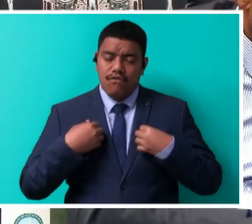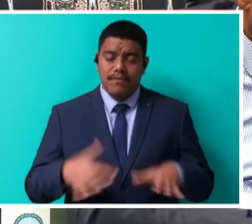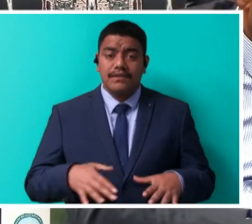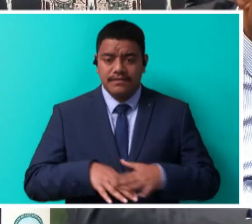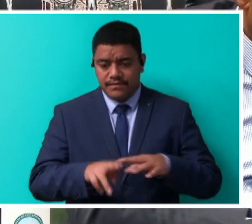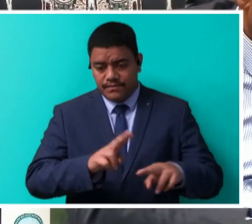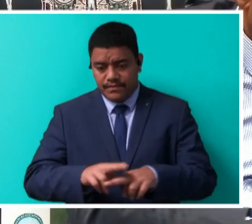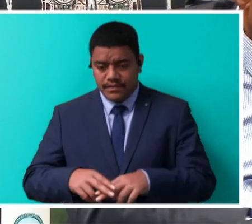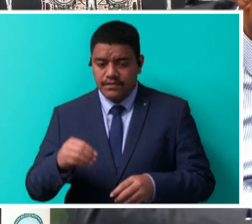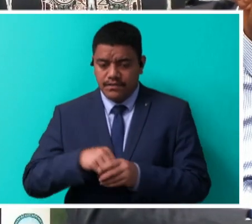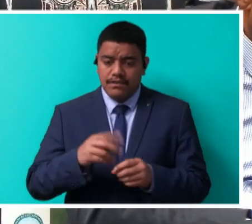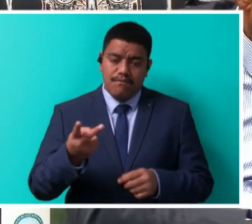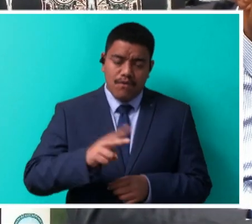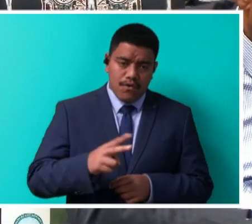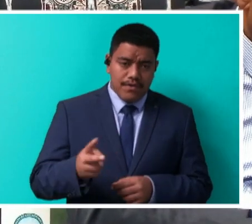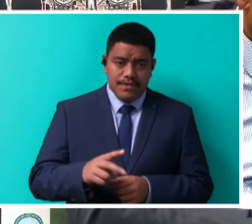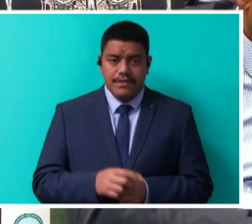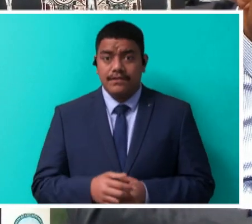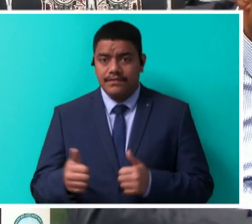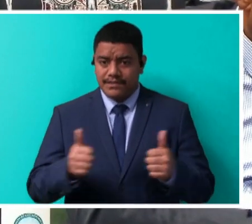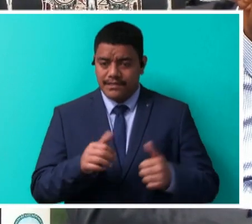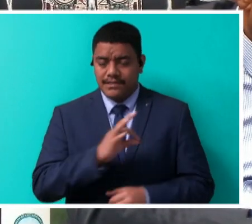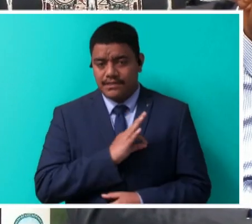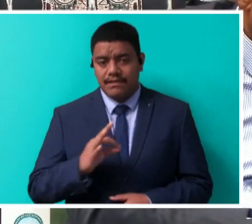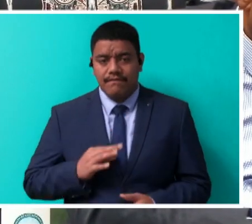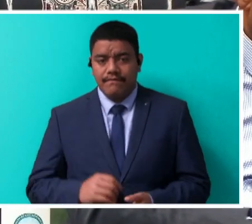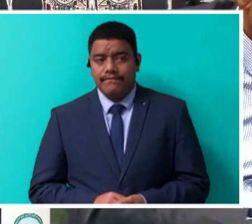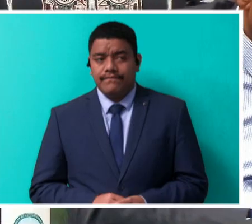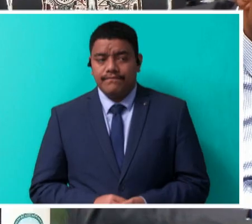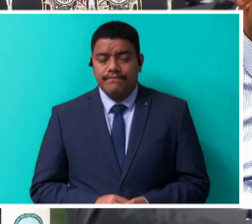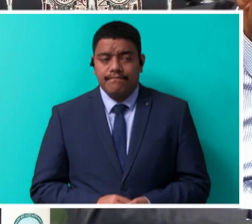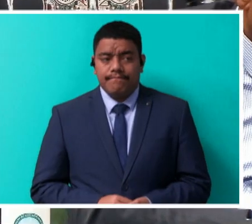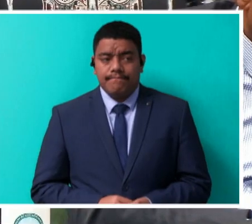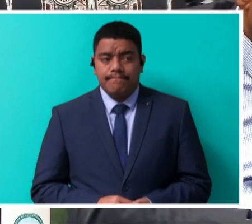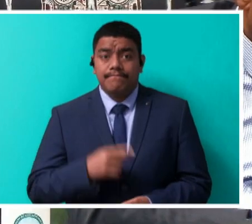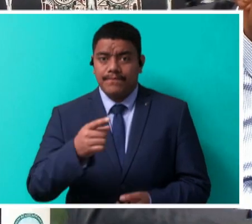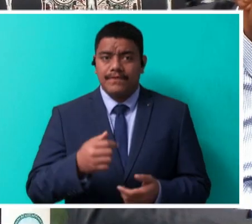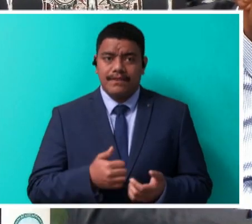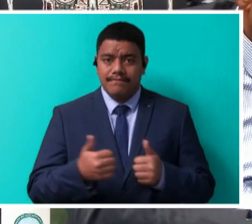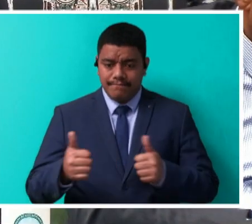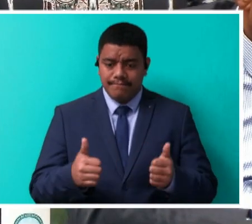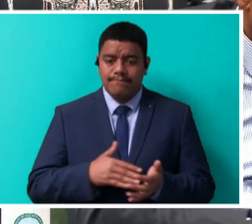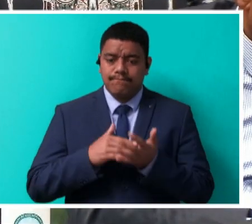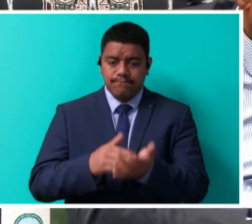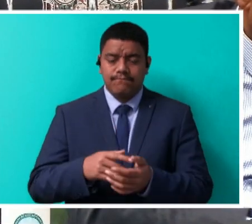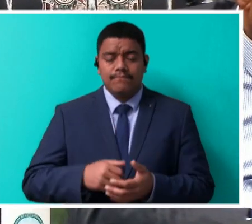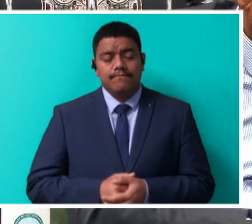Fiji, including both legal and administrative staff. Notably, the Legal Aid Finance Manager Abdul